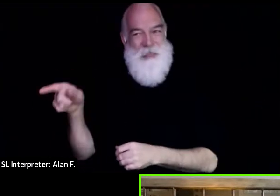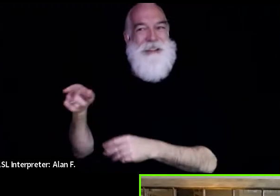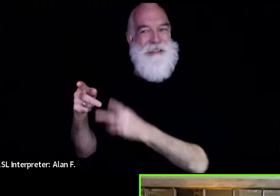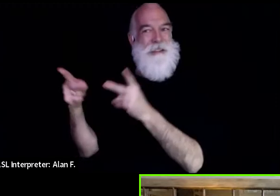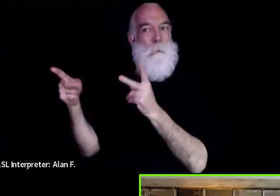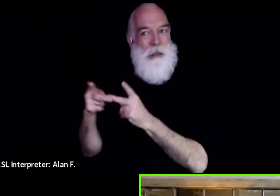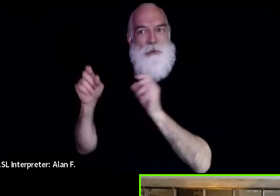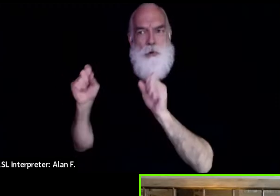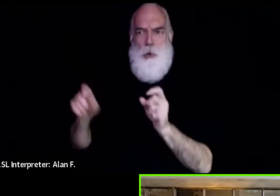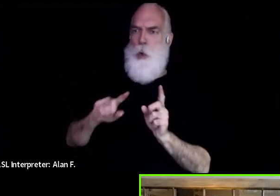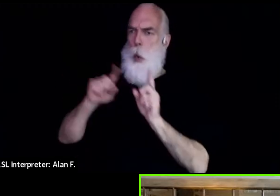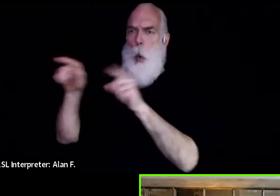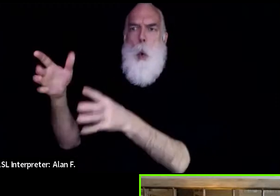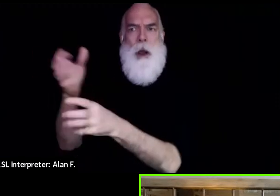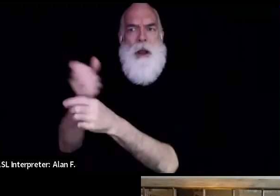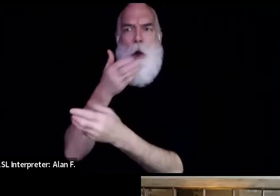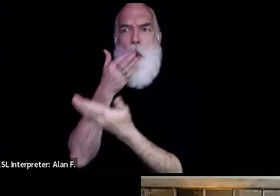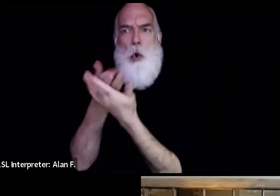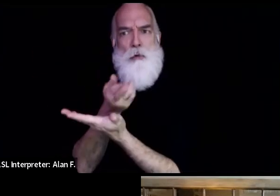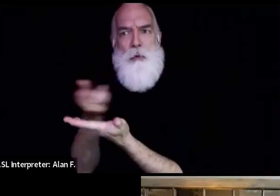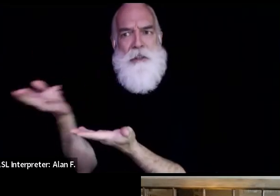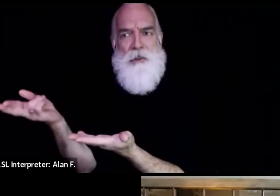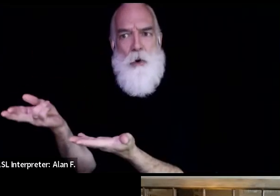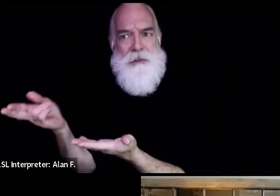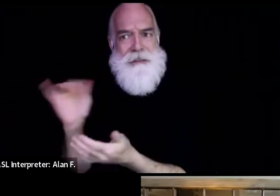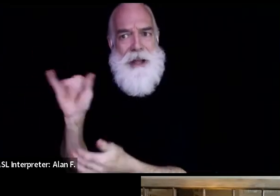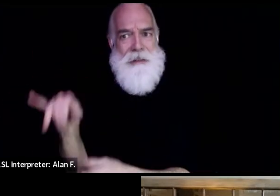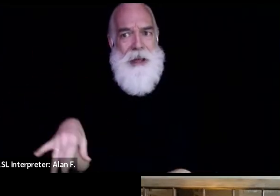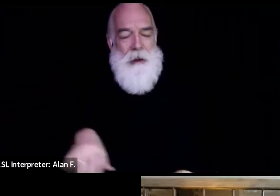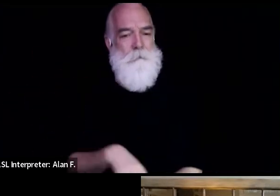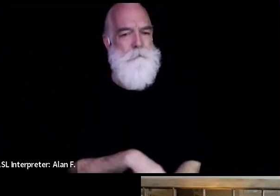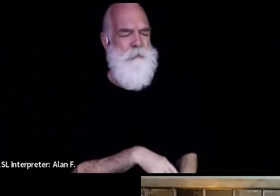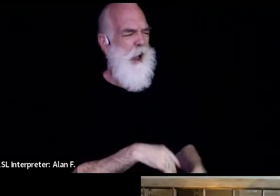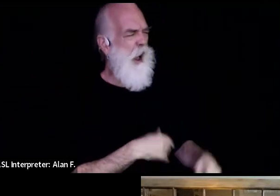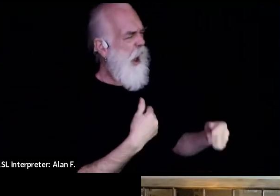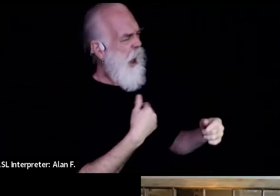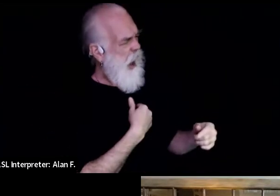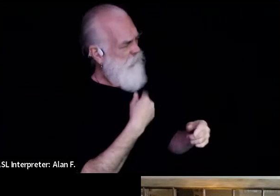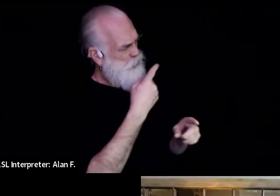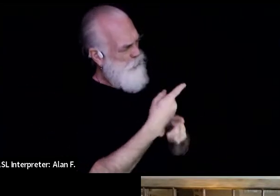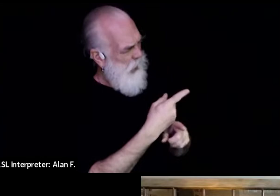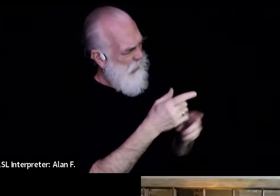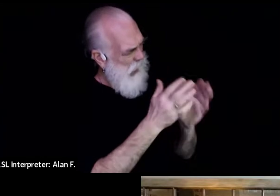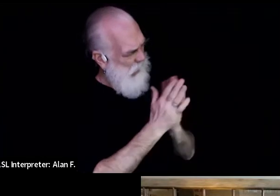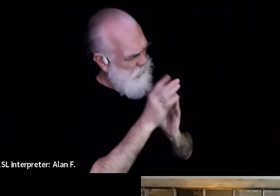those resources. And am I correct that your successor